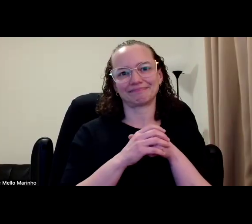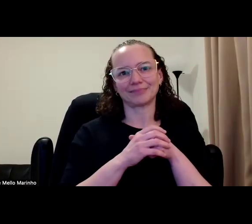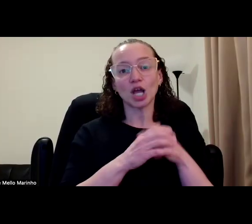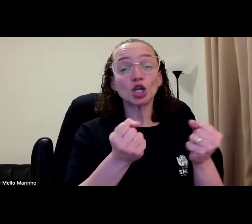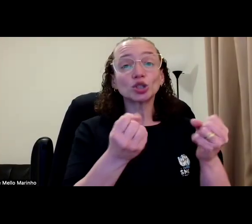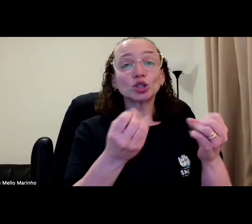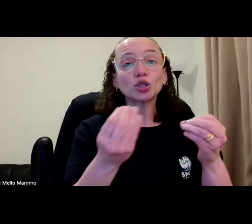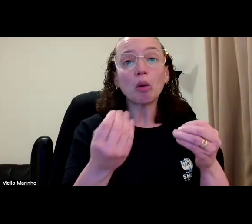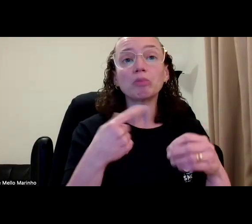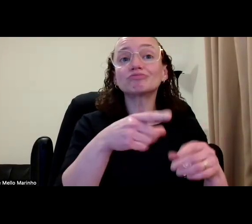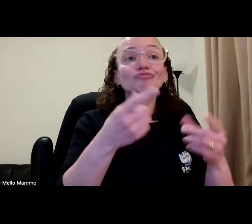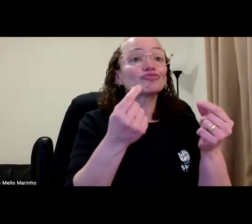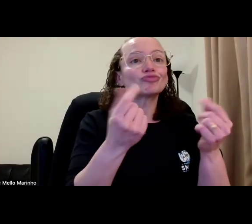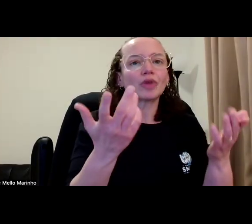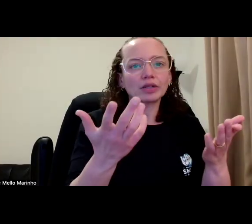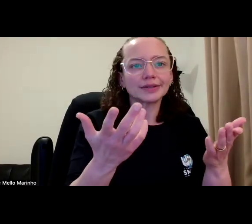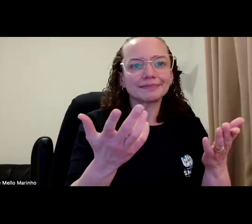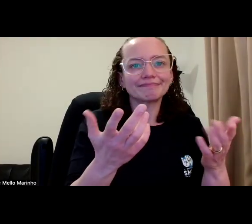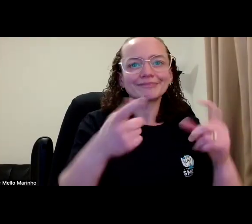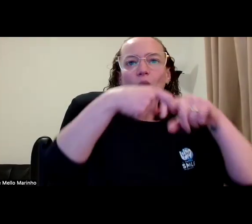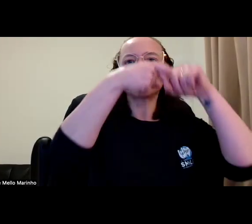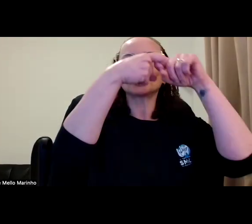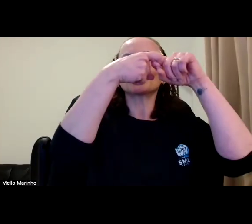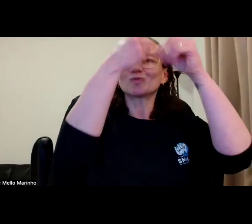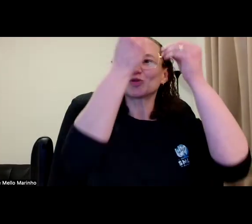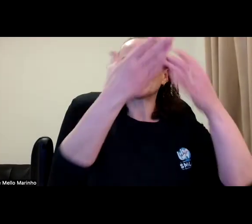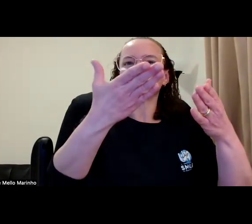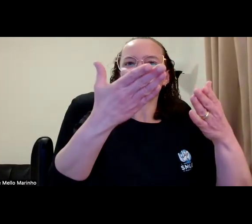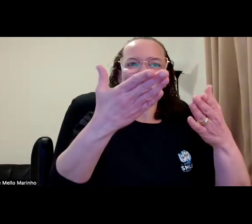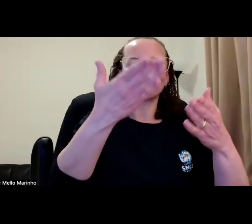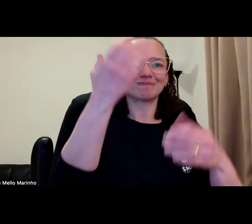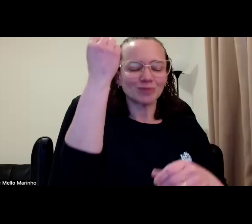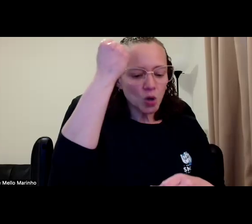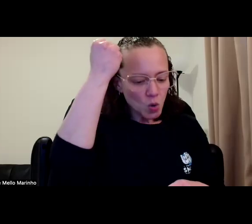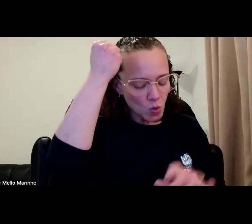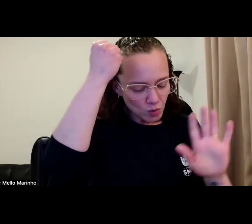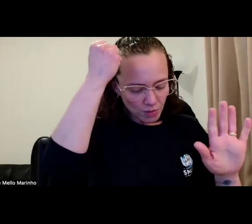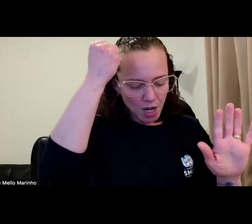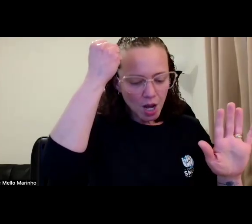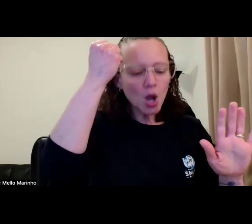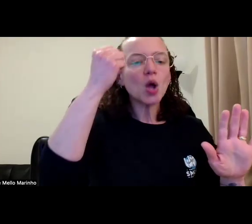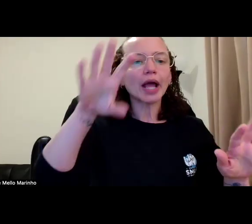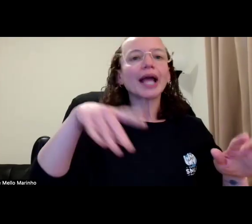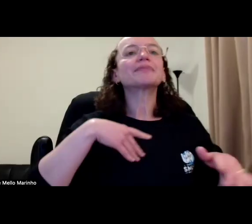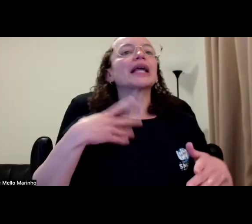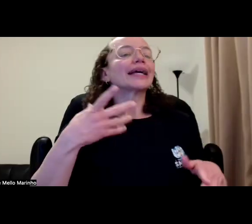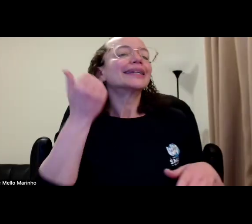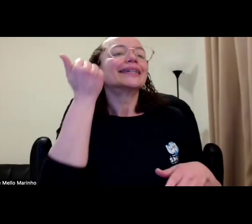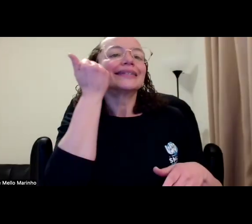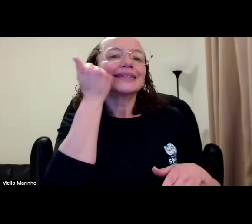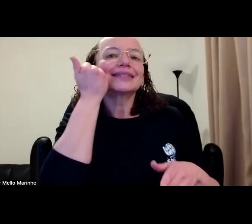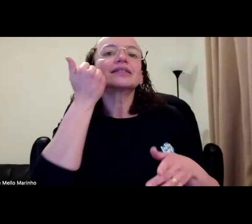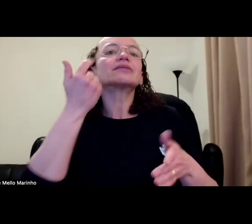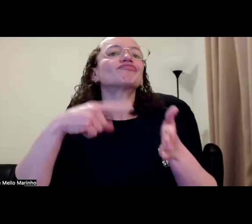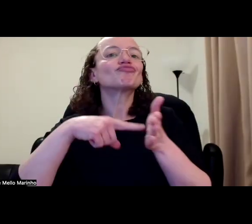can't, you have to recognize they can't look at both at the same time. So you need to be able to pause or hold something